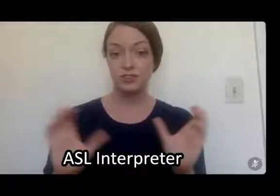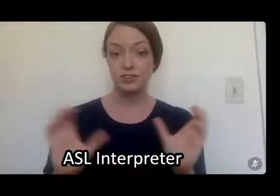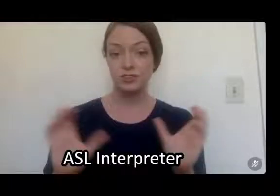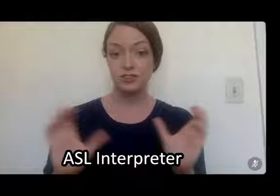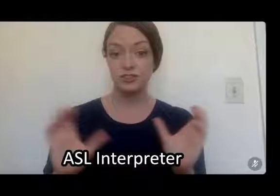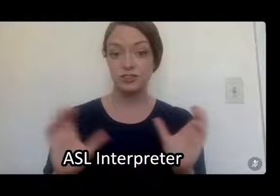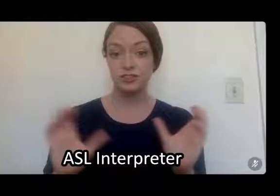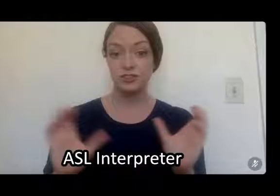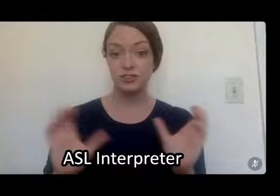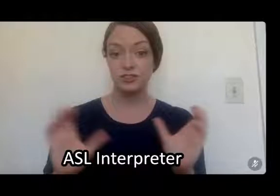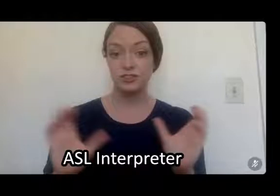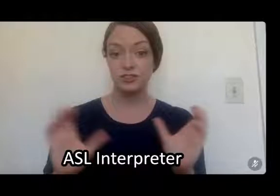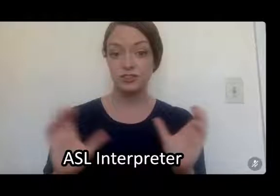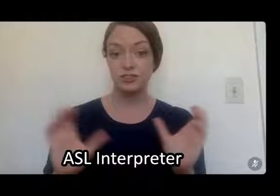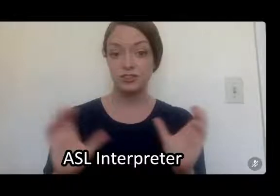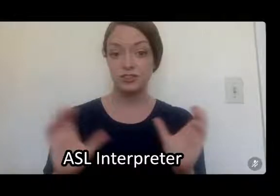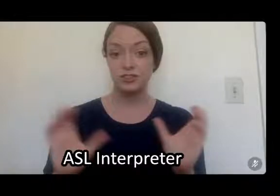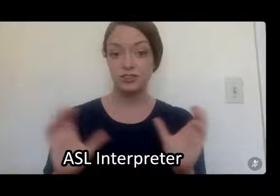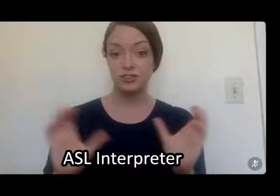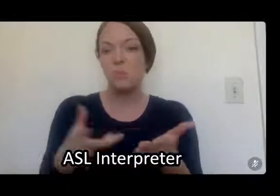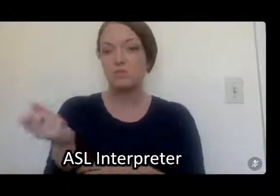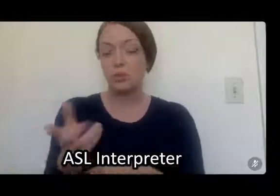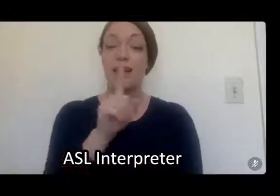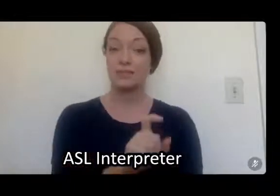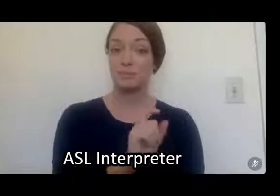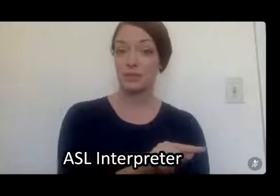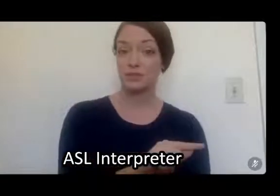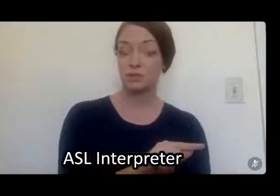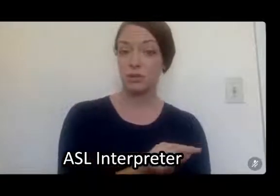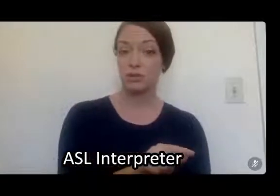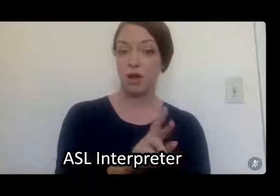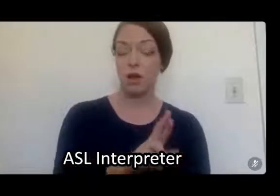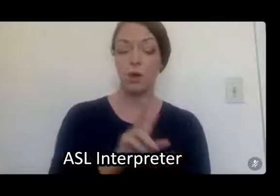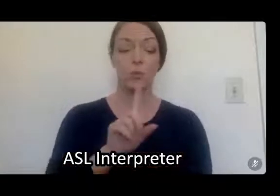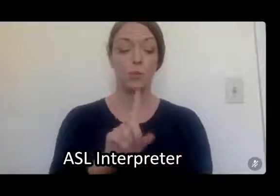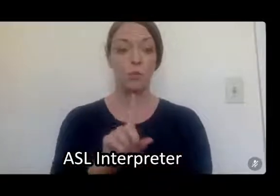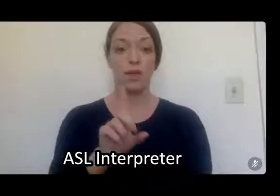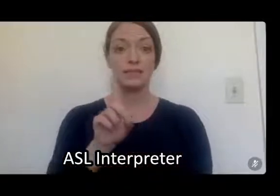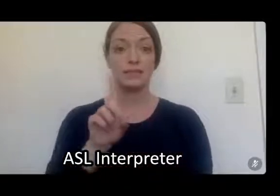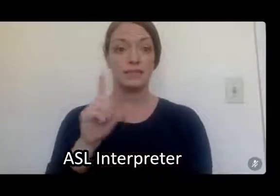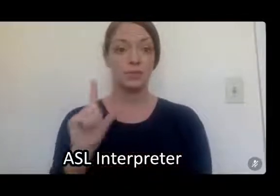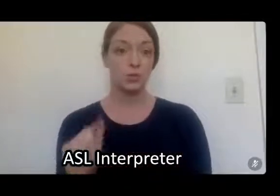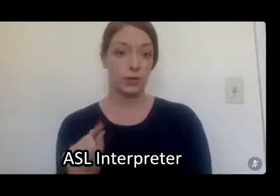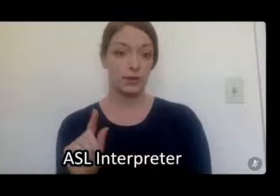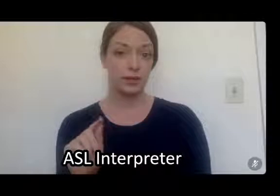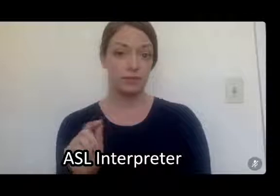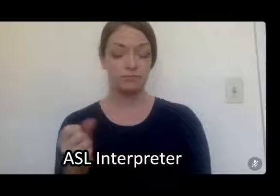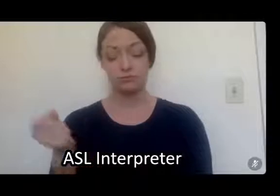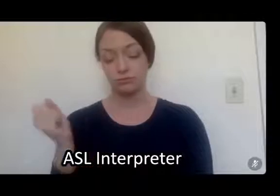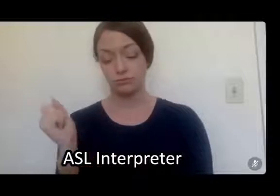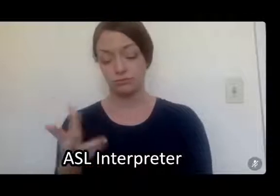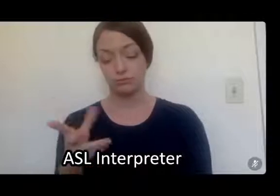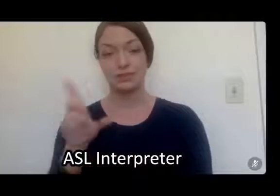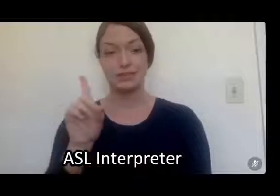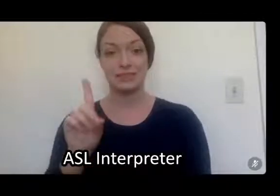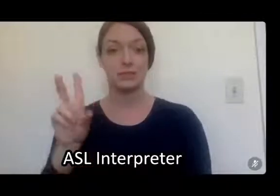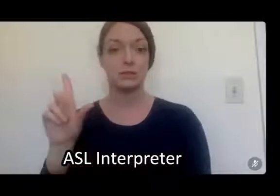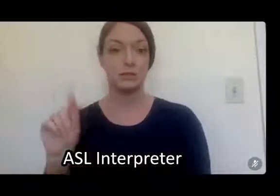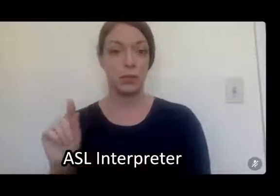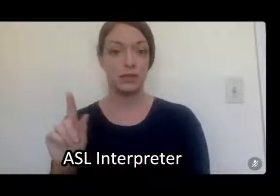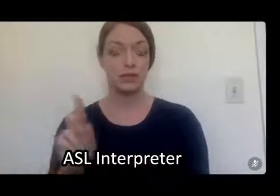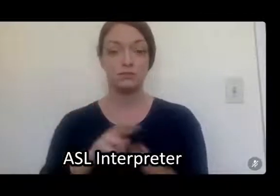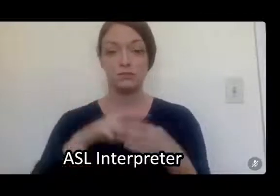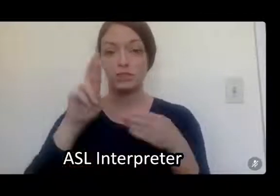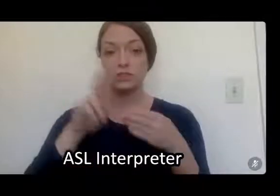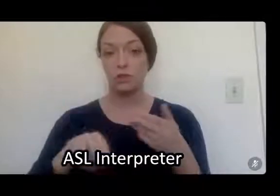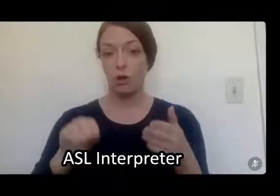to roll. So it'd be exclamation point R1D20 and it will roll you a D20 and give you the result.